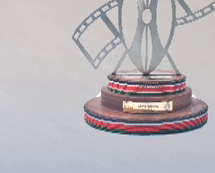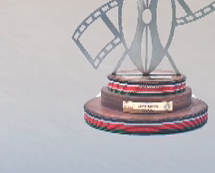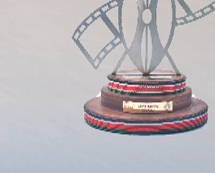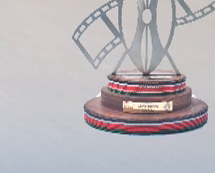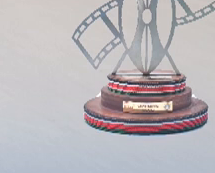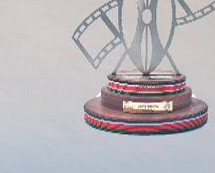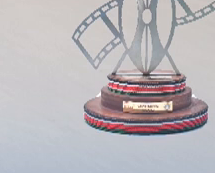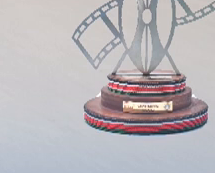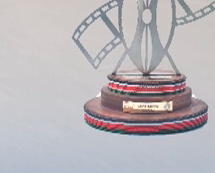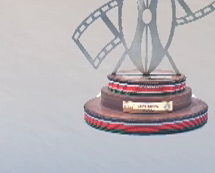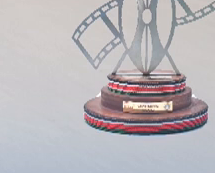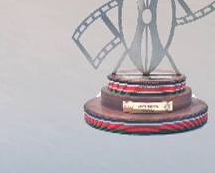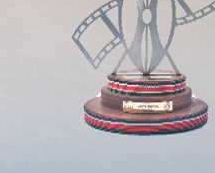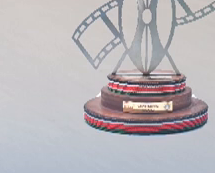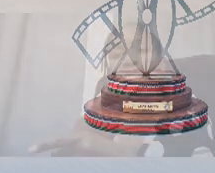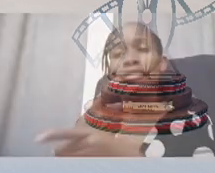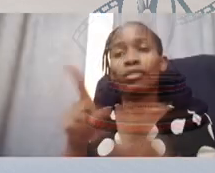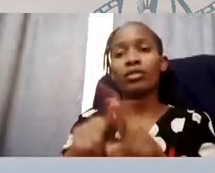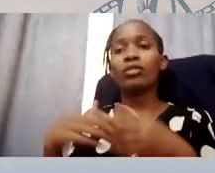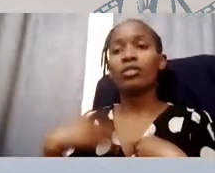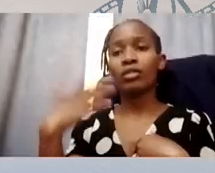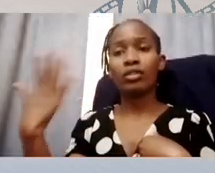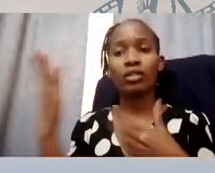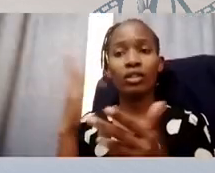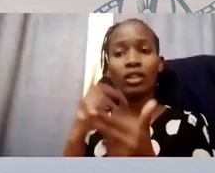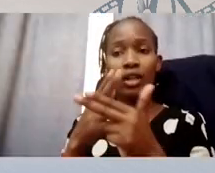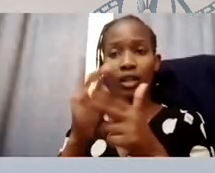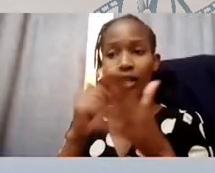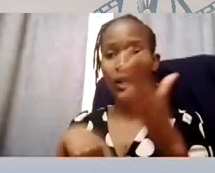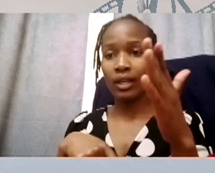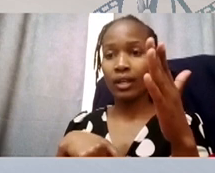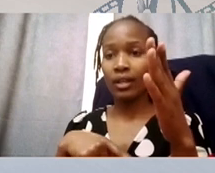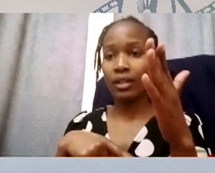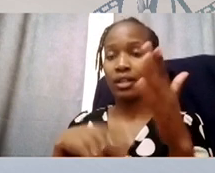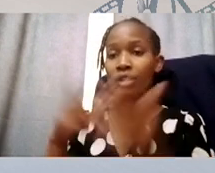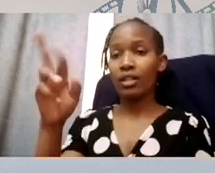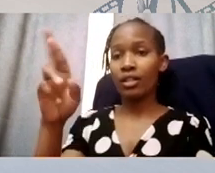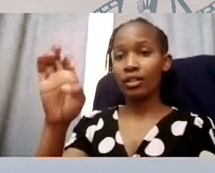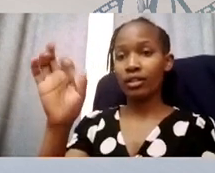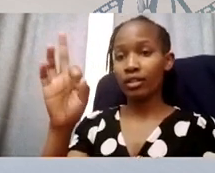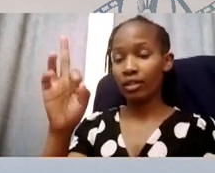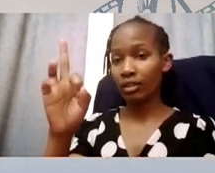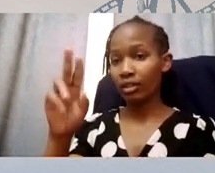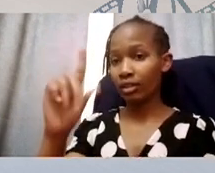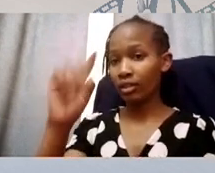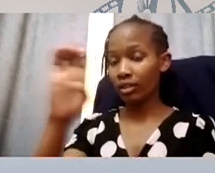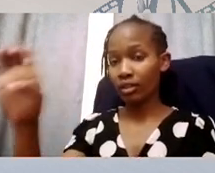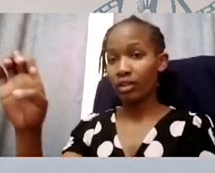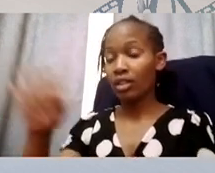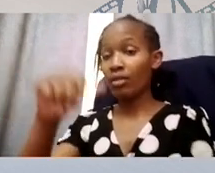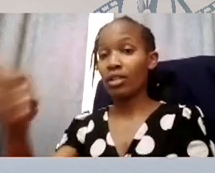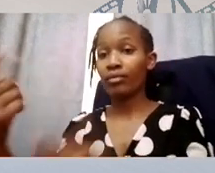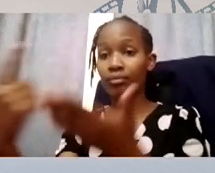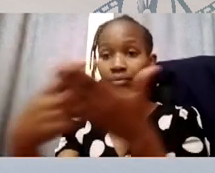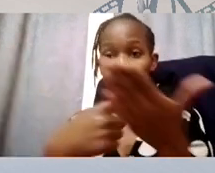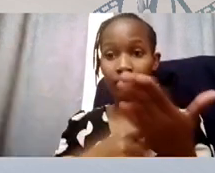it. And there is something called refugee sports. And our next discussion is on sports as a